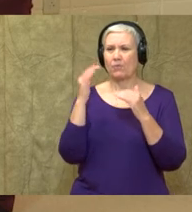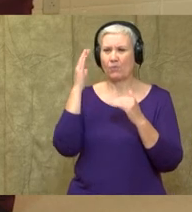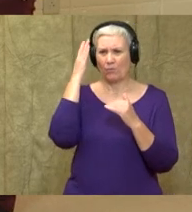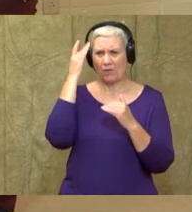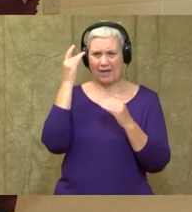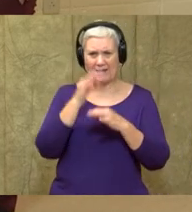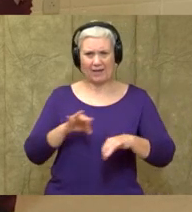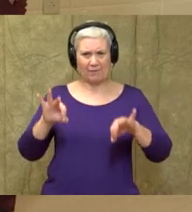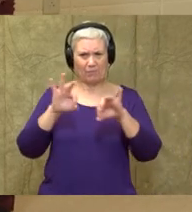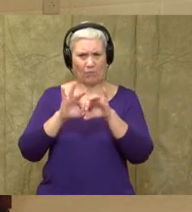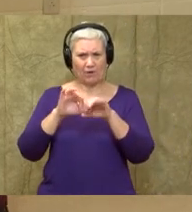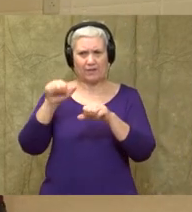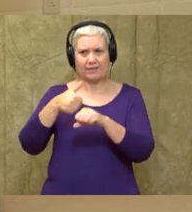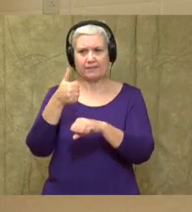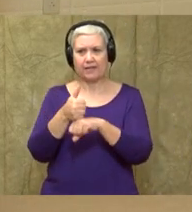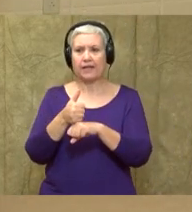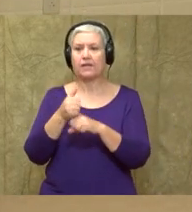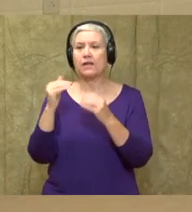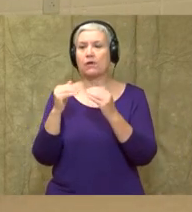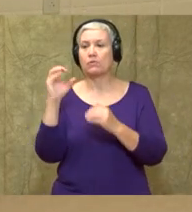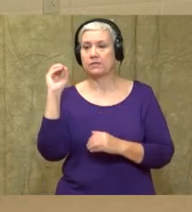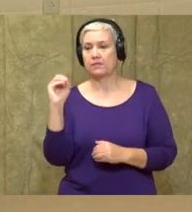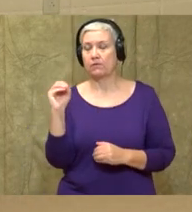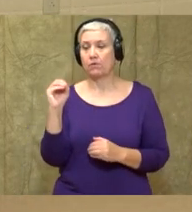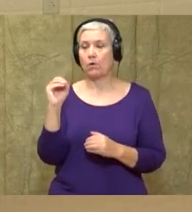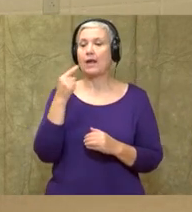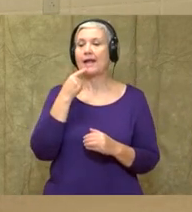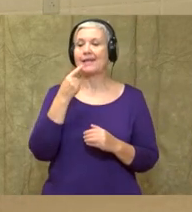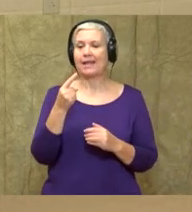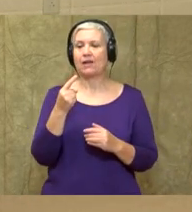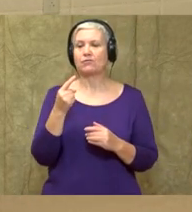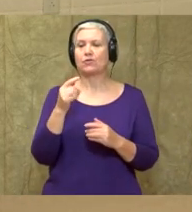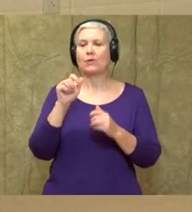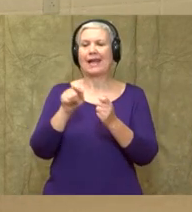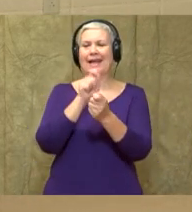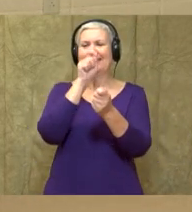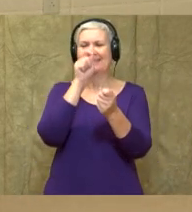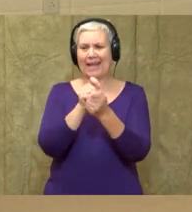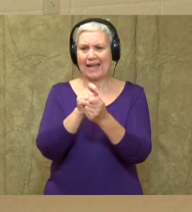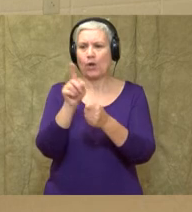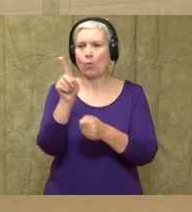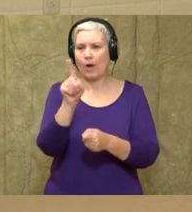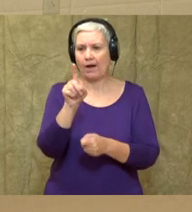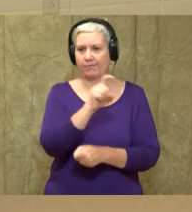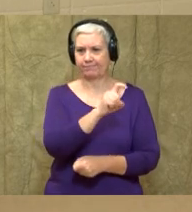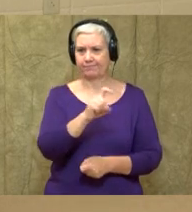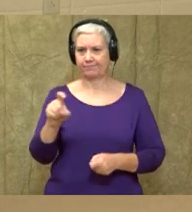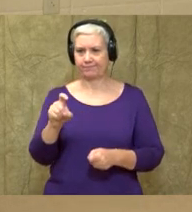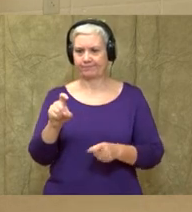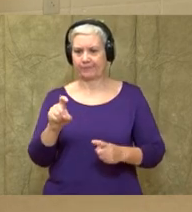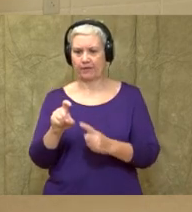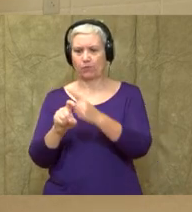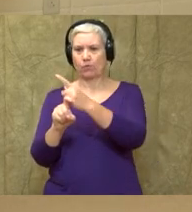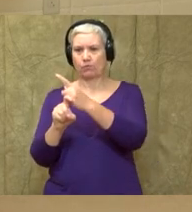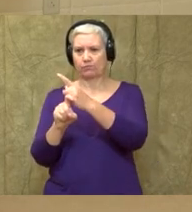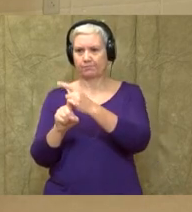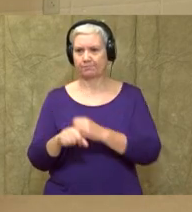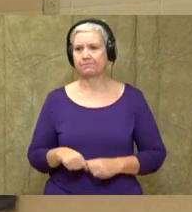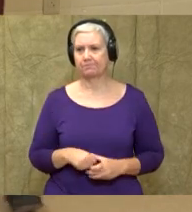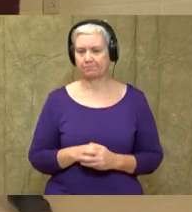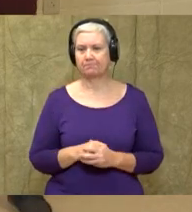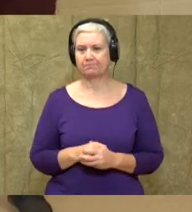is that it tells us exactly where our graph crosses the x-axis and gives us those x-intercepts.